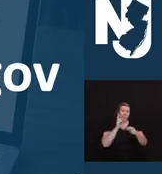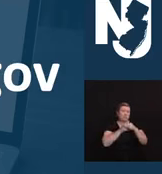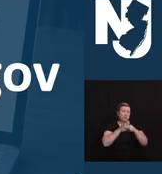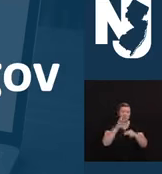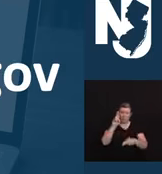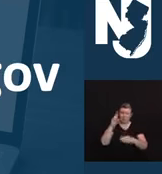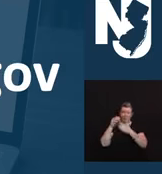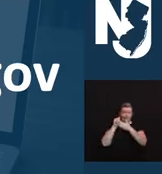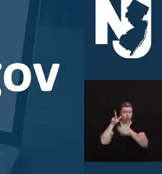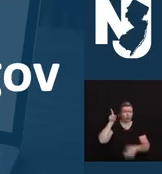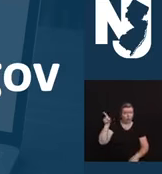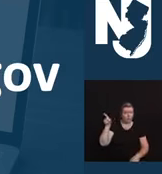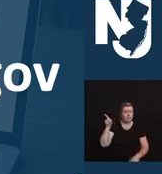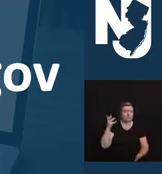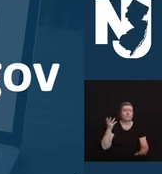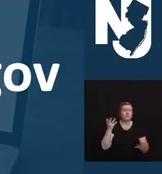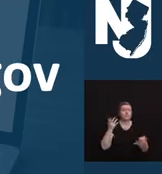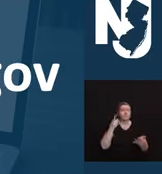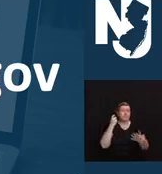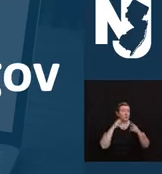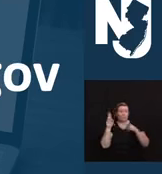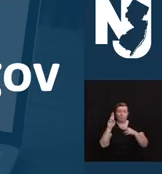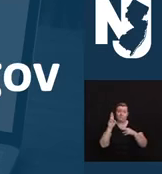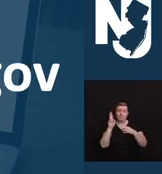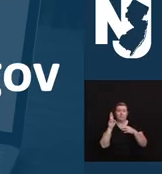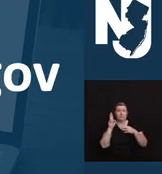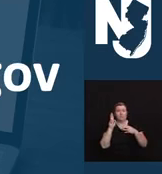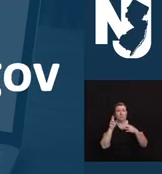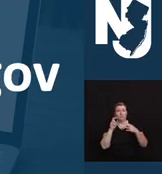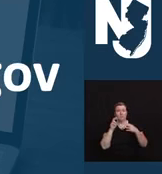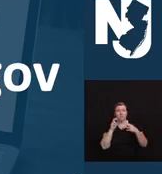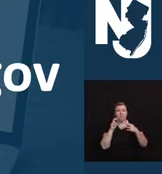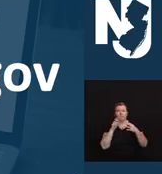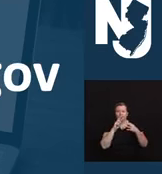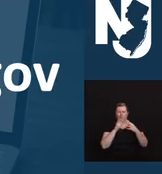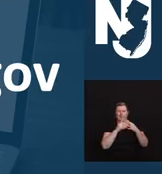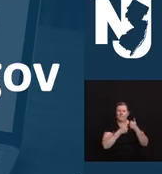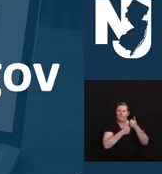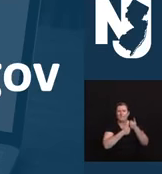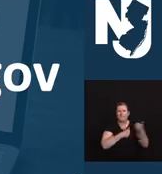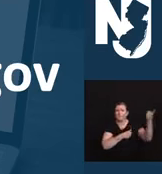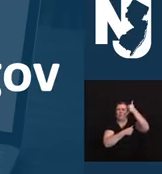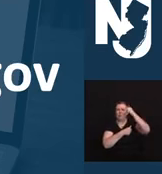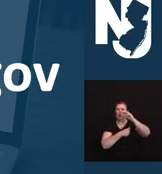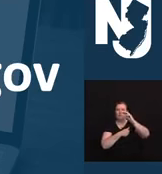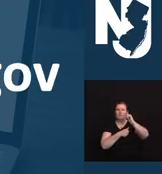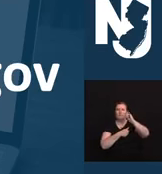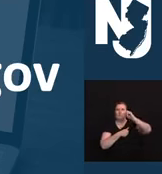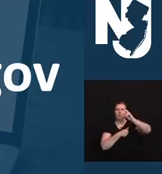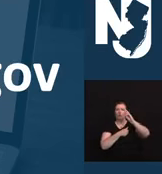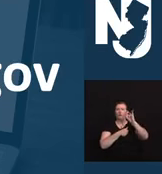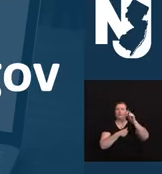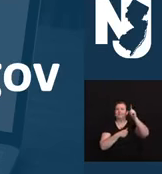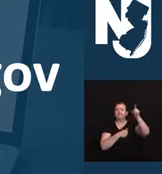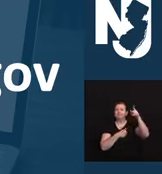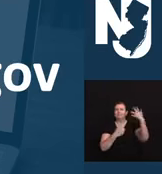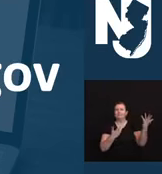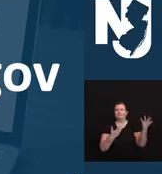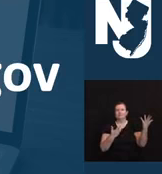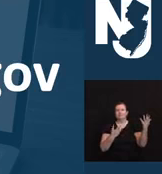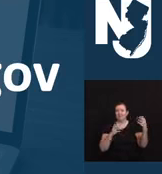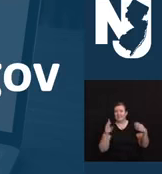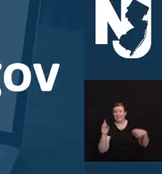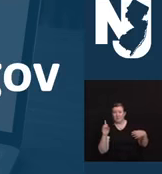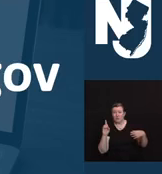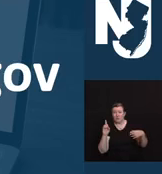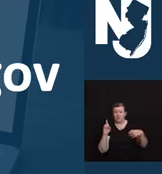majority in the Senate. I promise you I would be saying the same thing if the leadership were in Democratic hands and they put forth